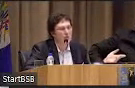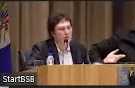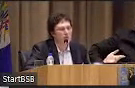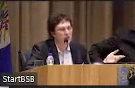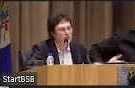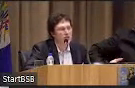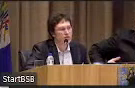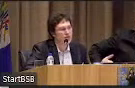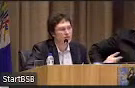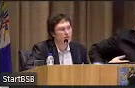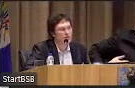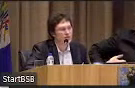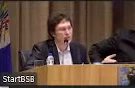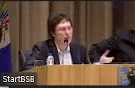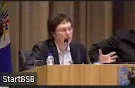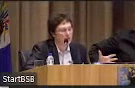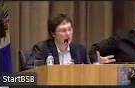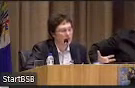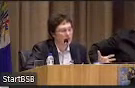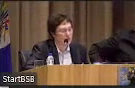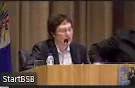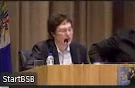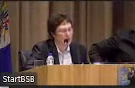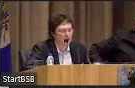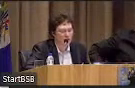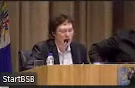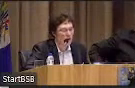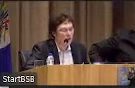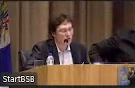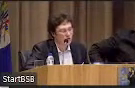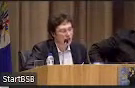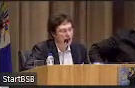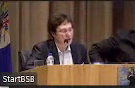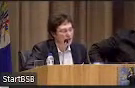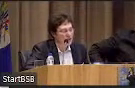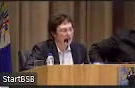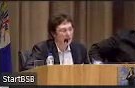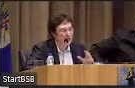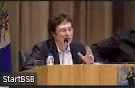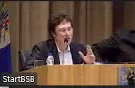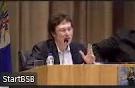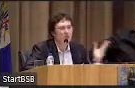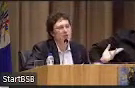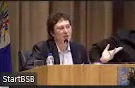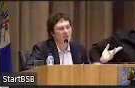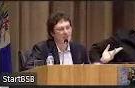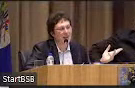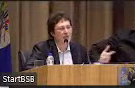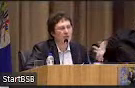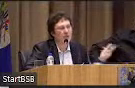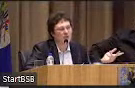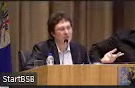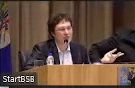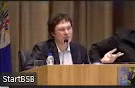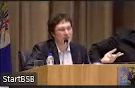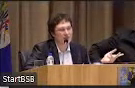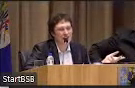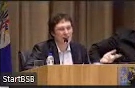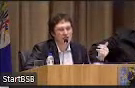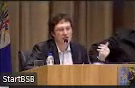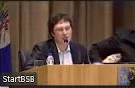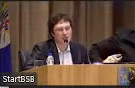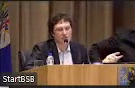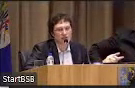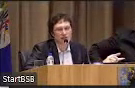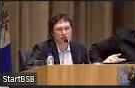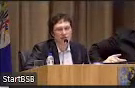of nodes that use even lower quantities. So this was not the